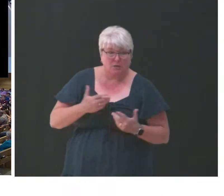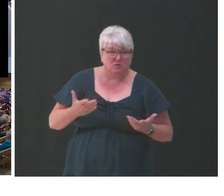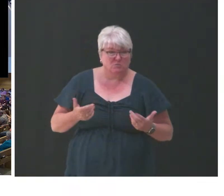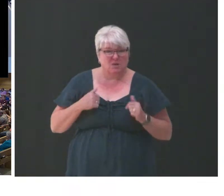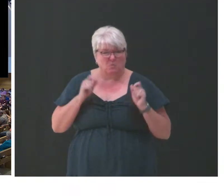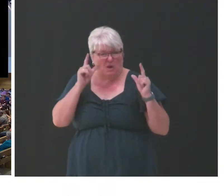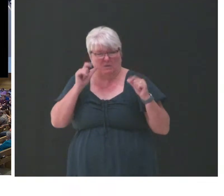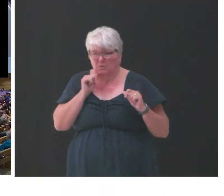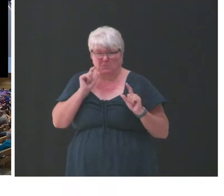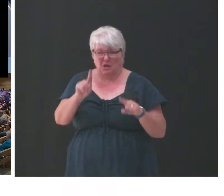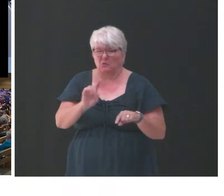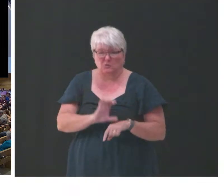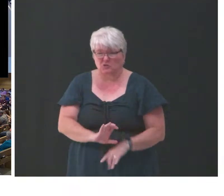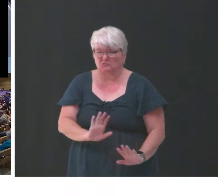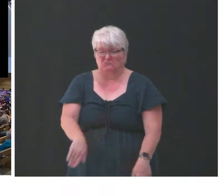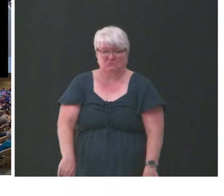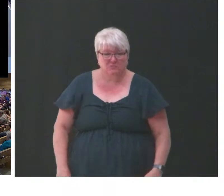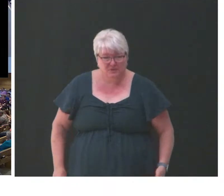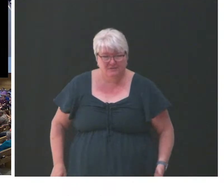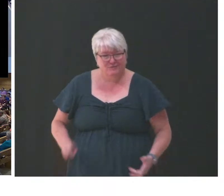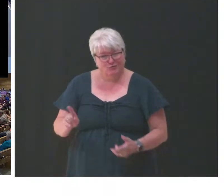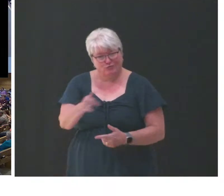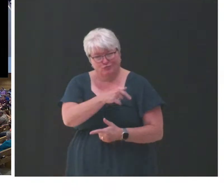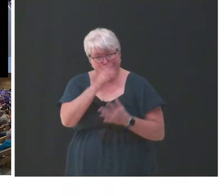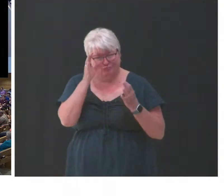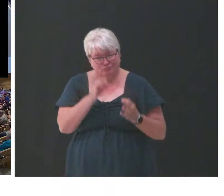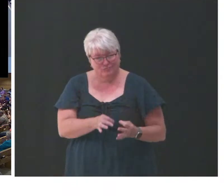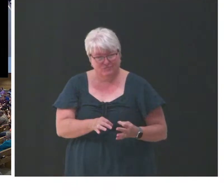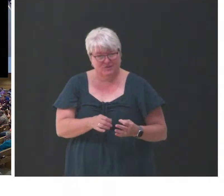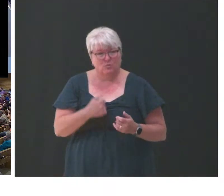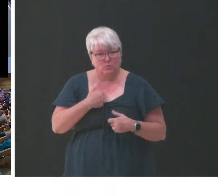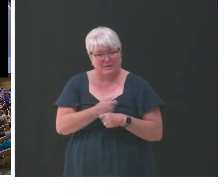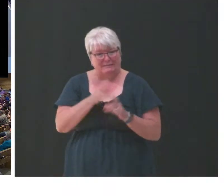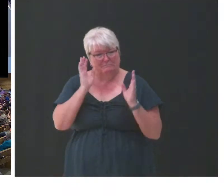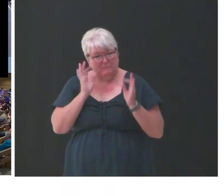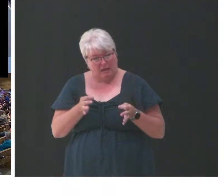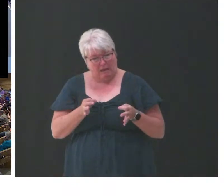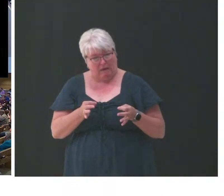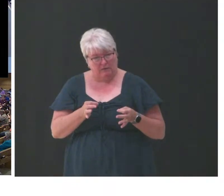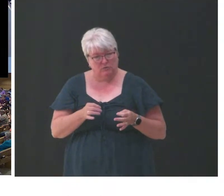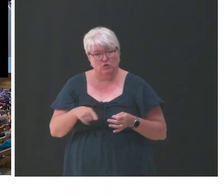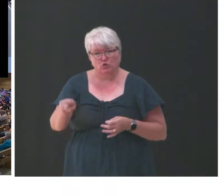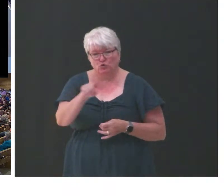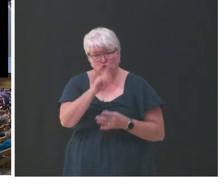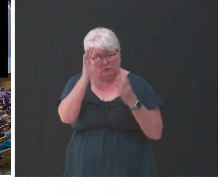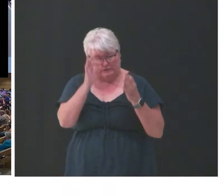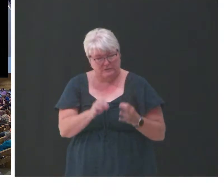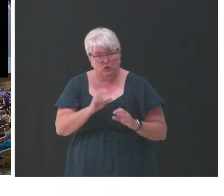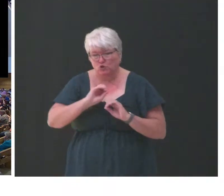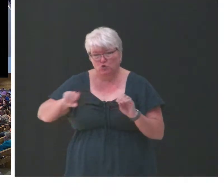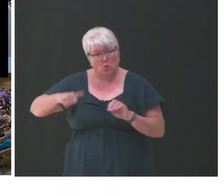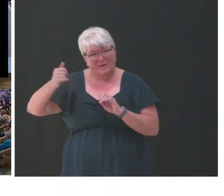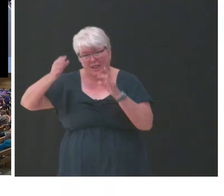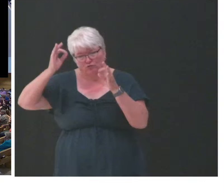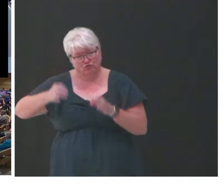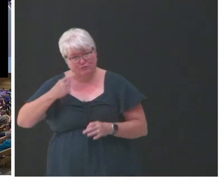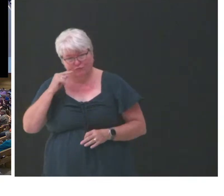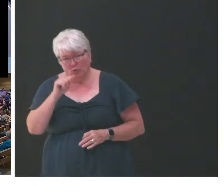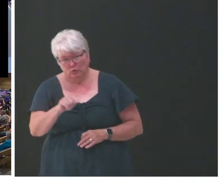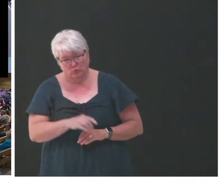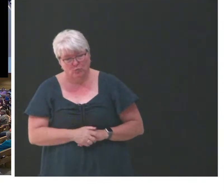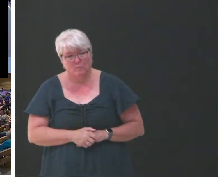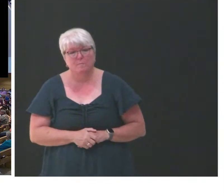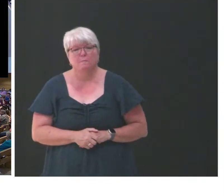not doing that, whatever. But it's a choice that we make. It's a choice that you make. No one else makes that choice for